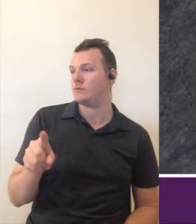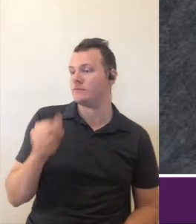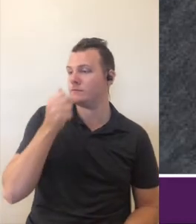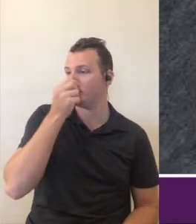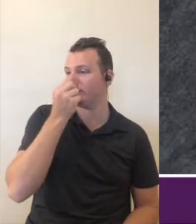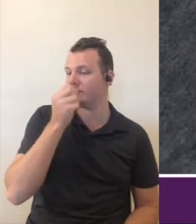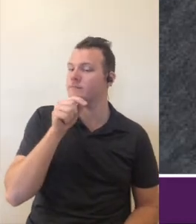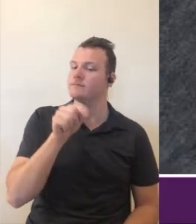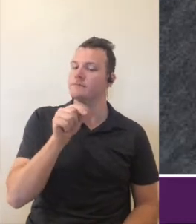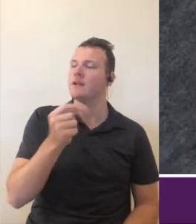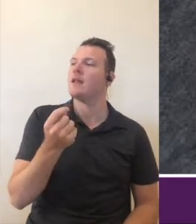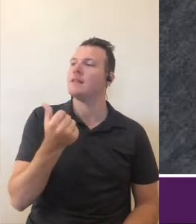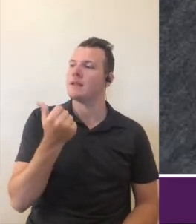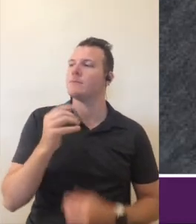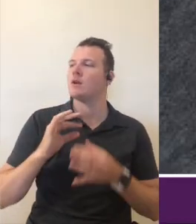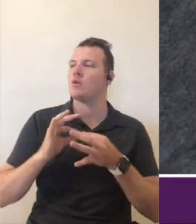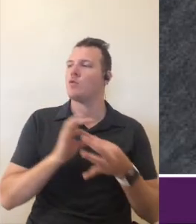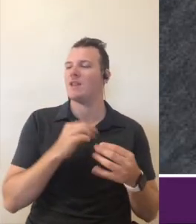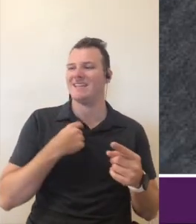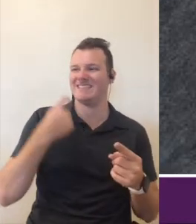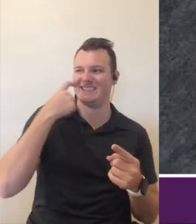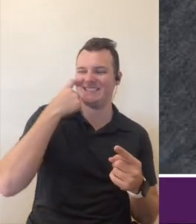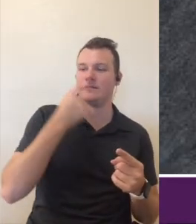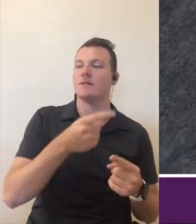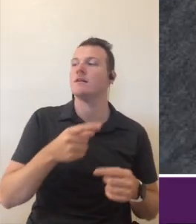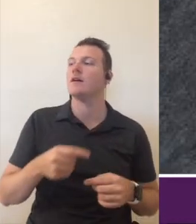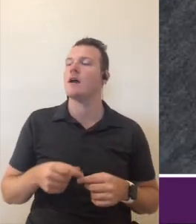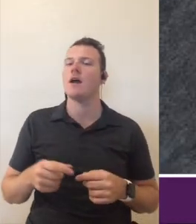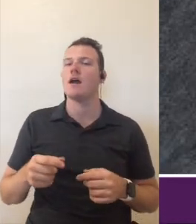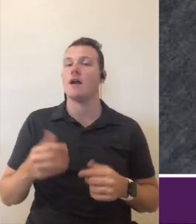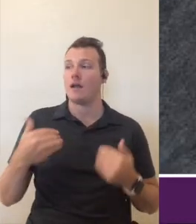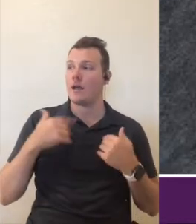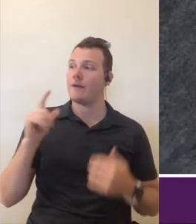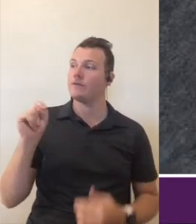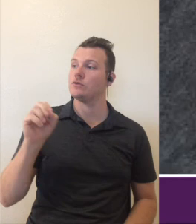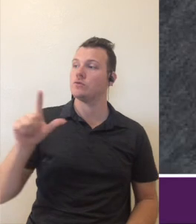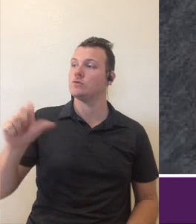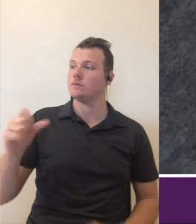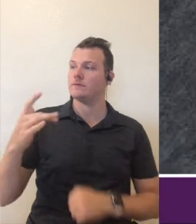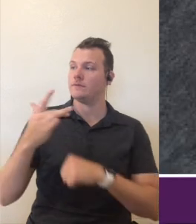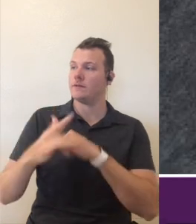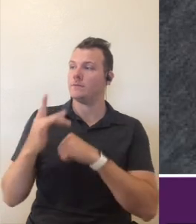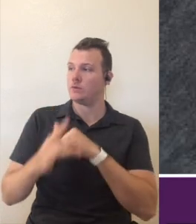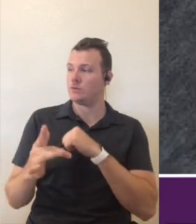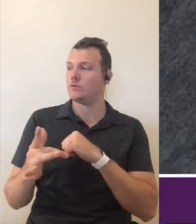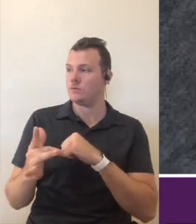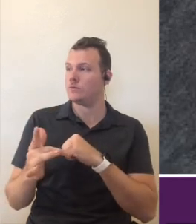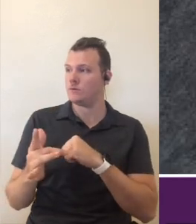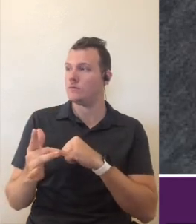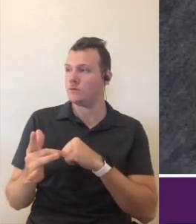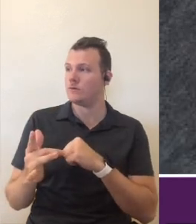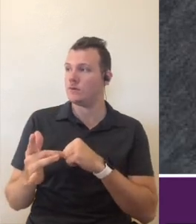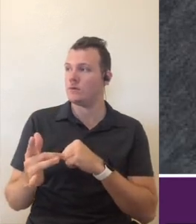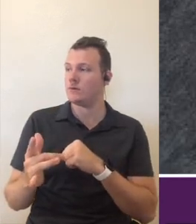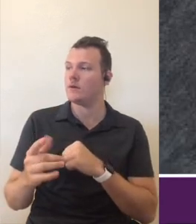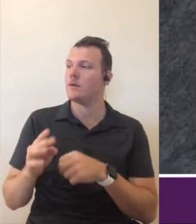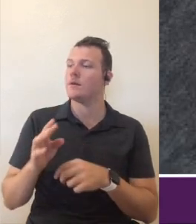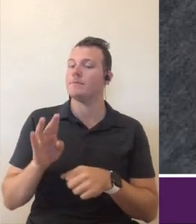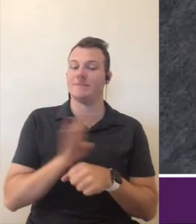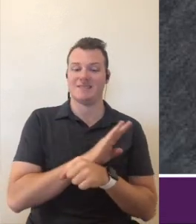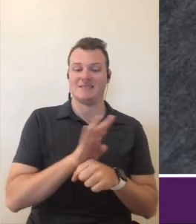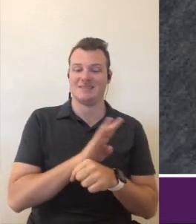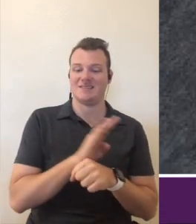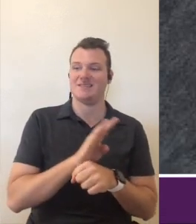Great. Okay, we have the last few questions here. This one's a little bit related to the last, and that is, are there tools